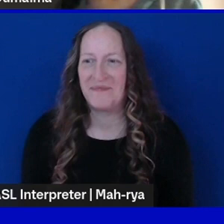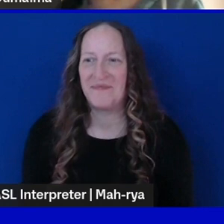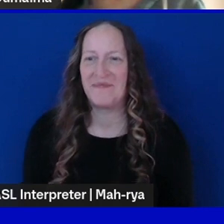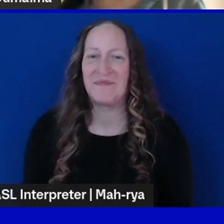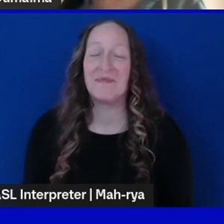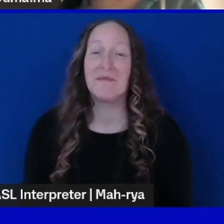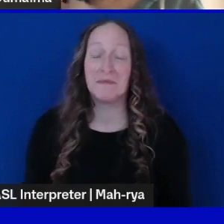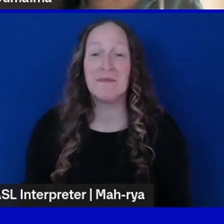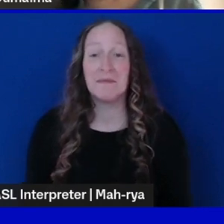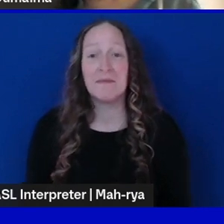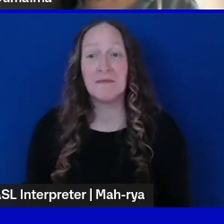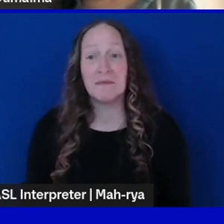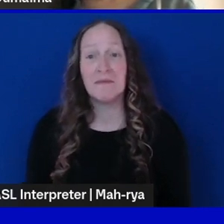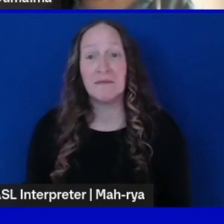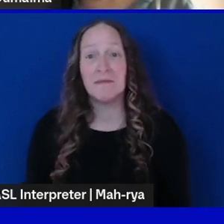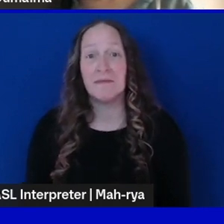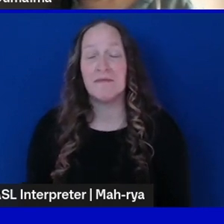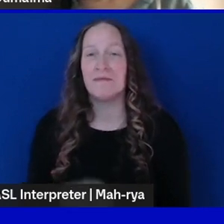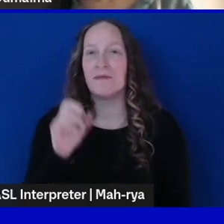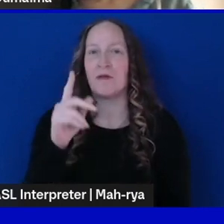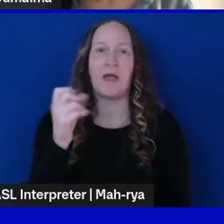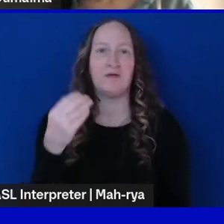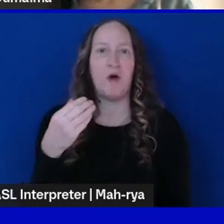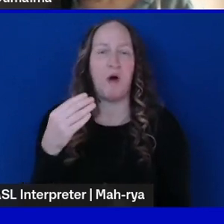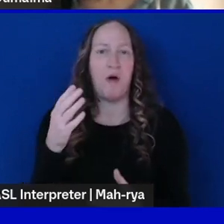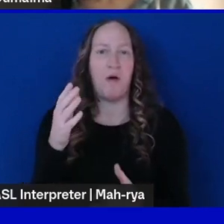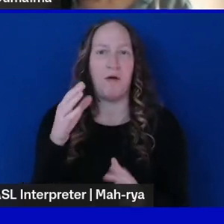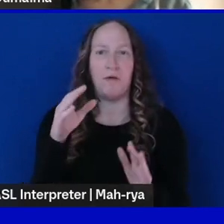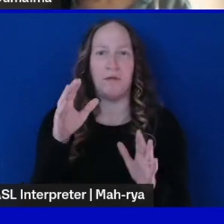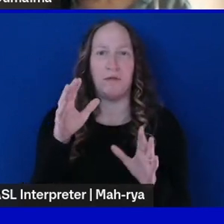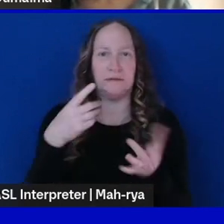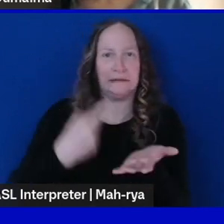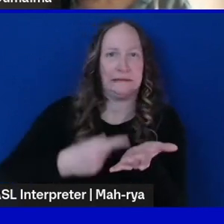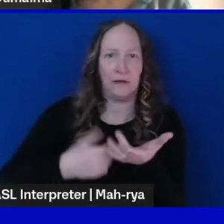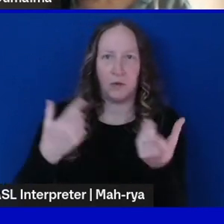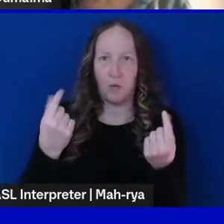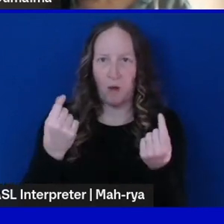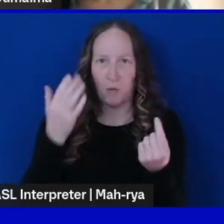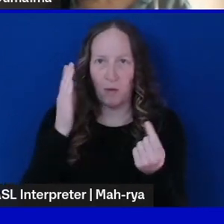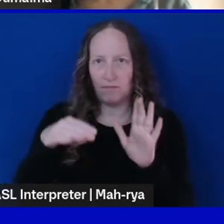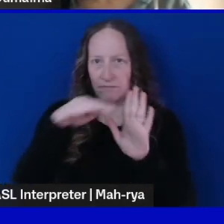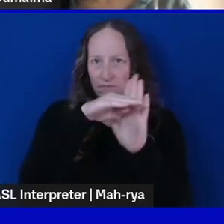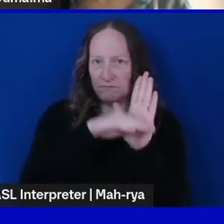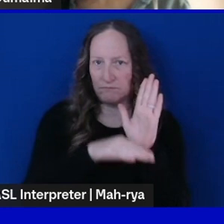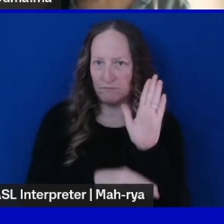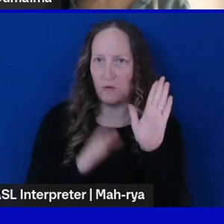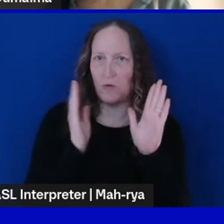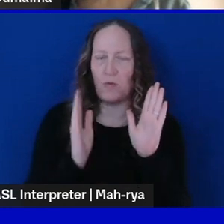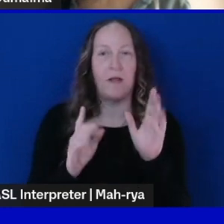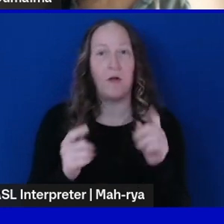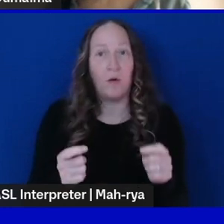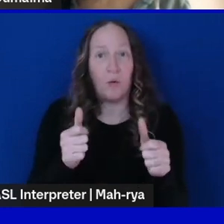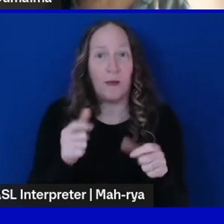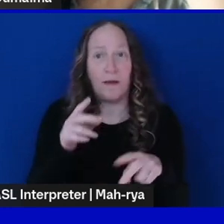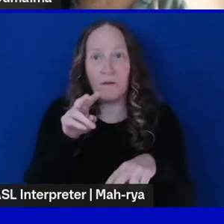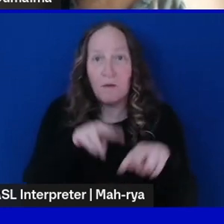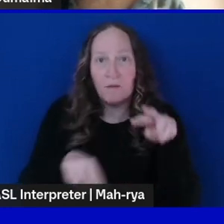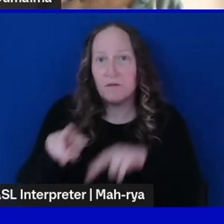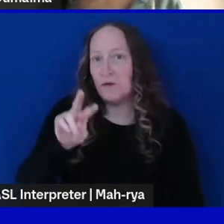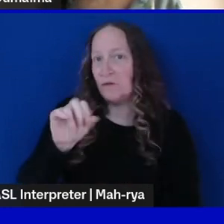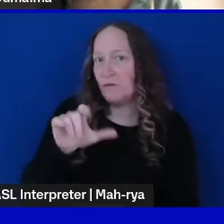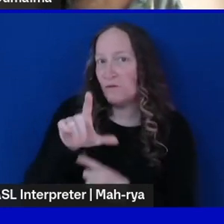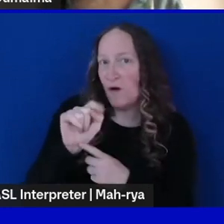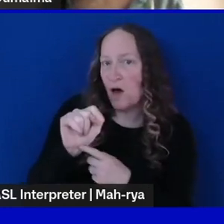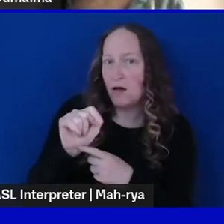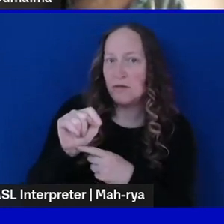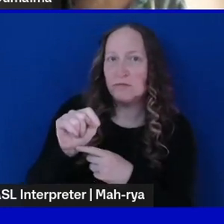All right, so let's look at what we'll be covering in this session. We'll start off by a quick overview of the Vault, focusing